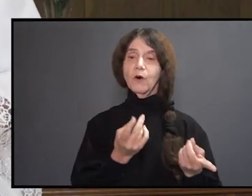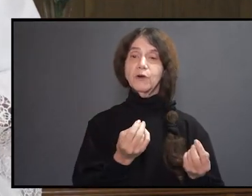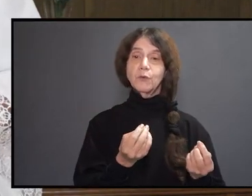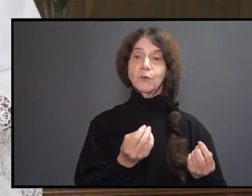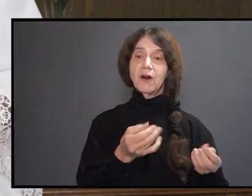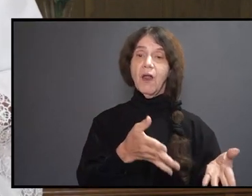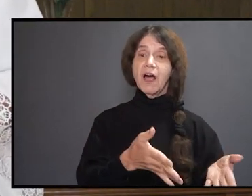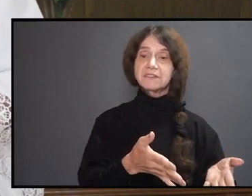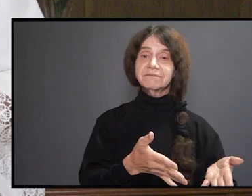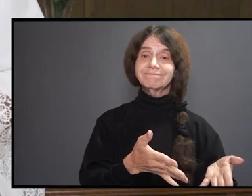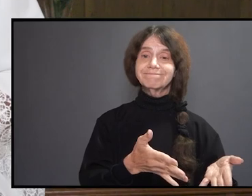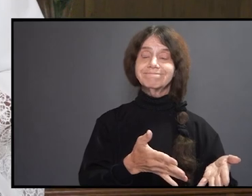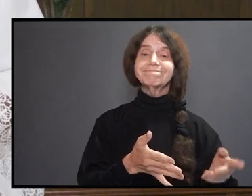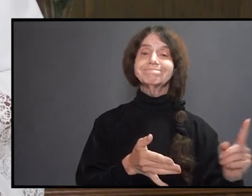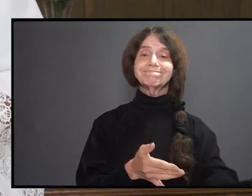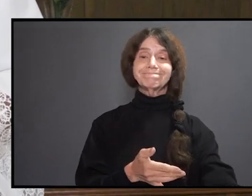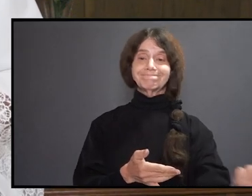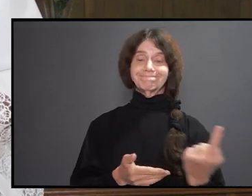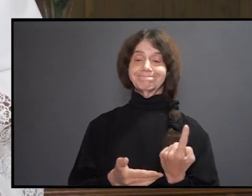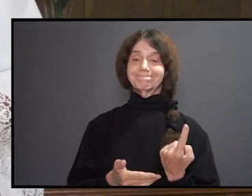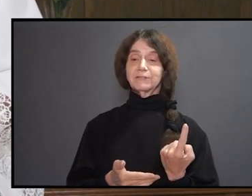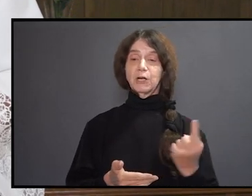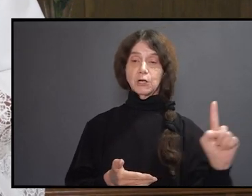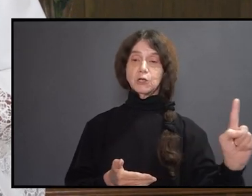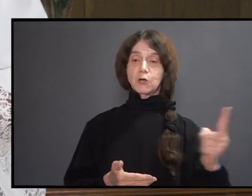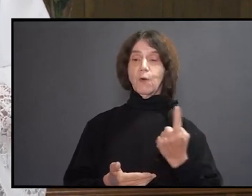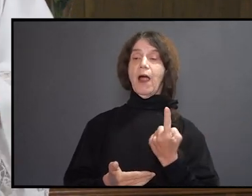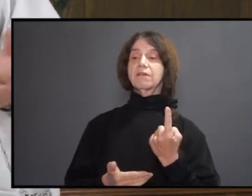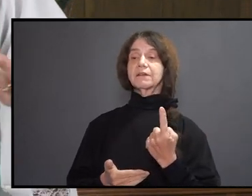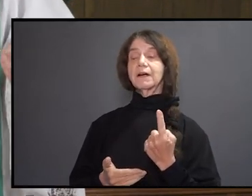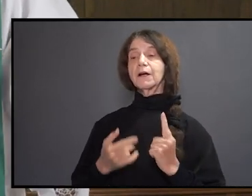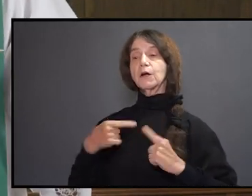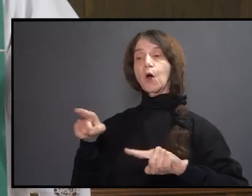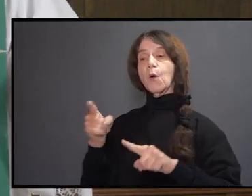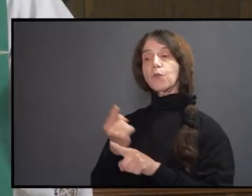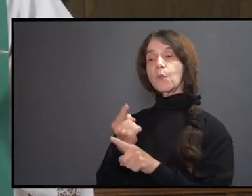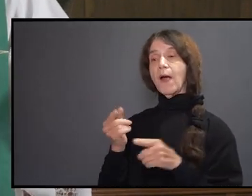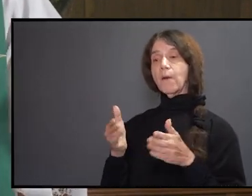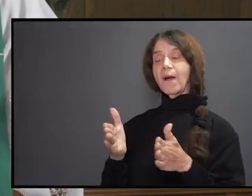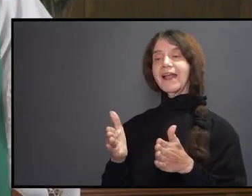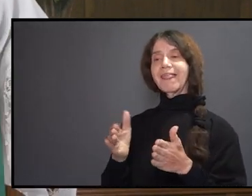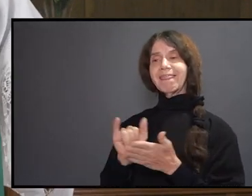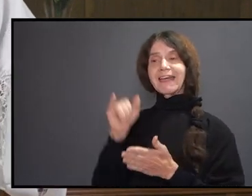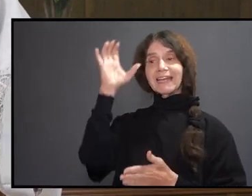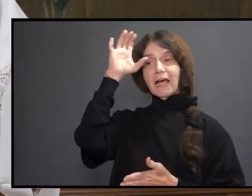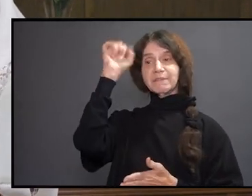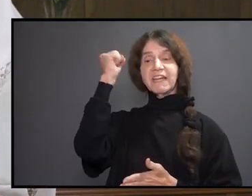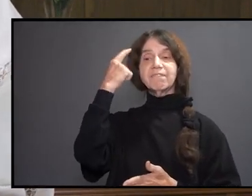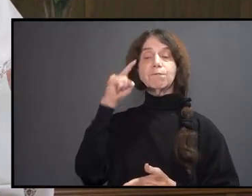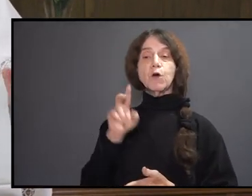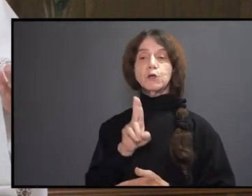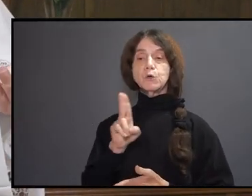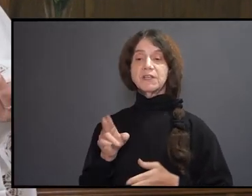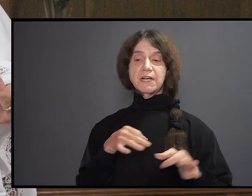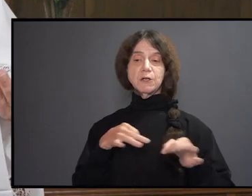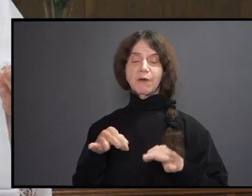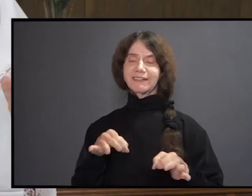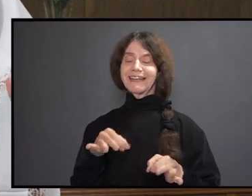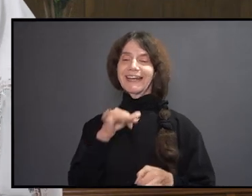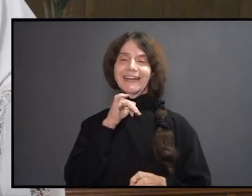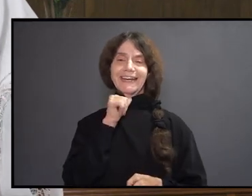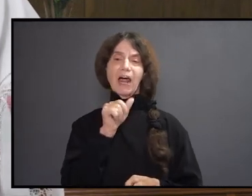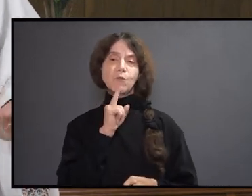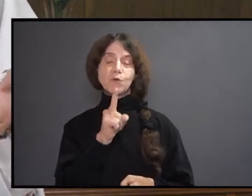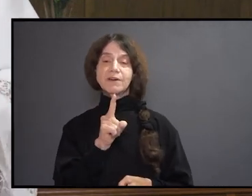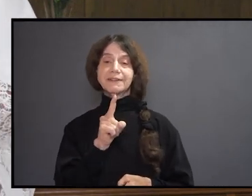around and go back the right way. Now, what is common sense for using directions is not so